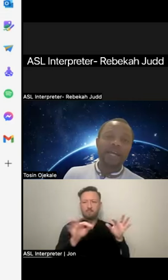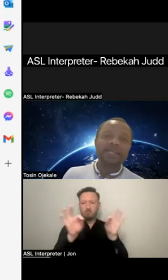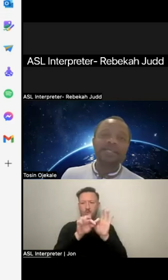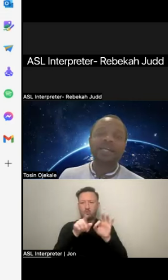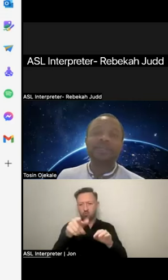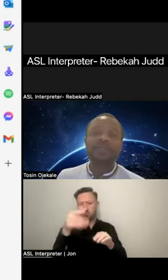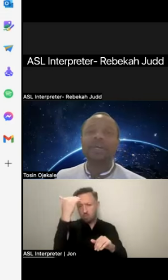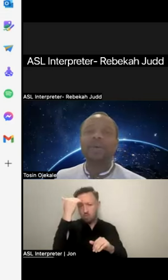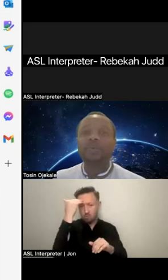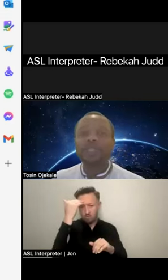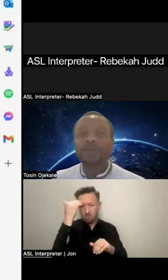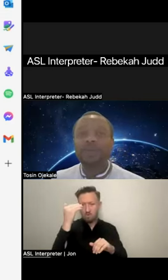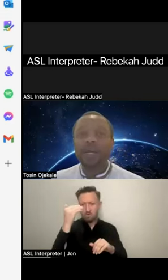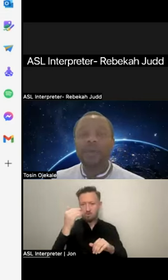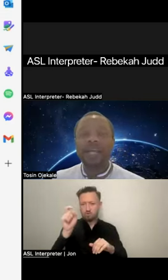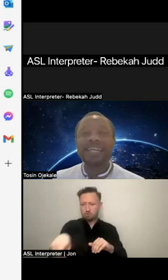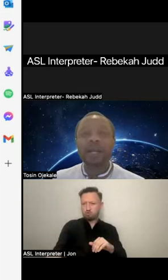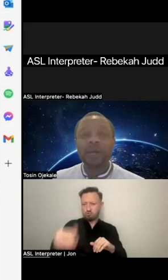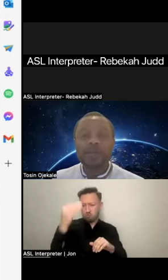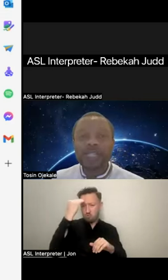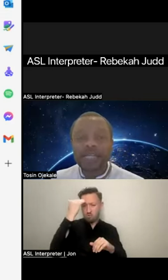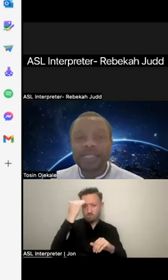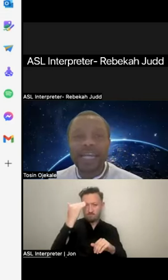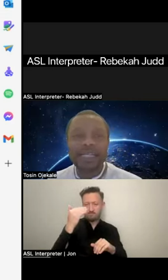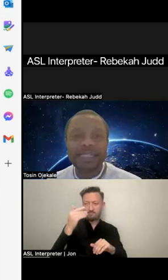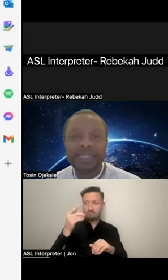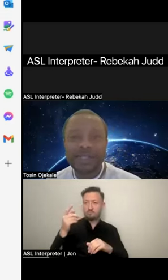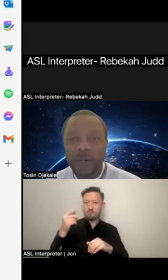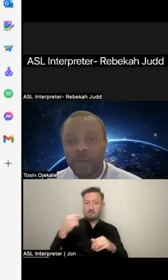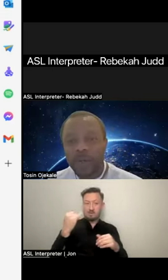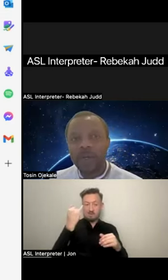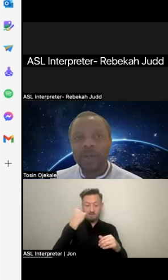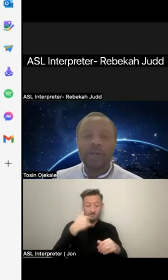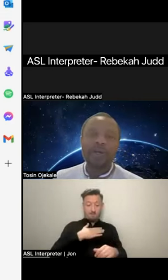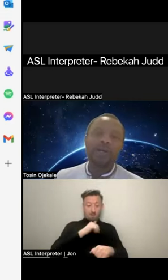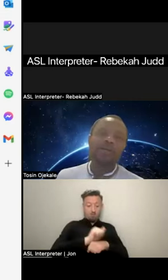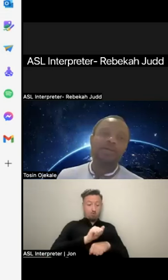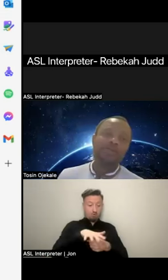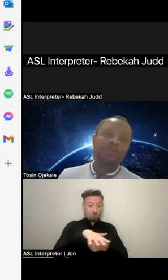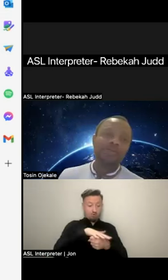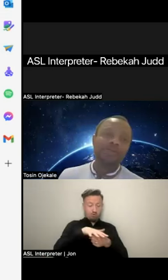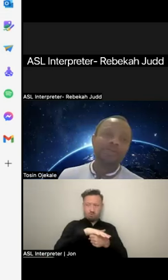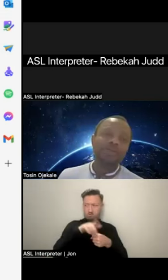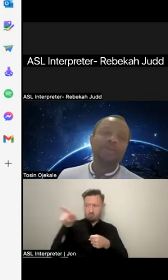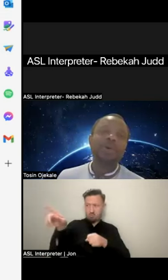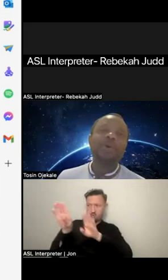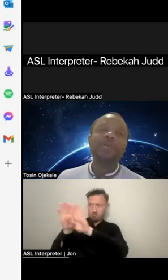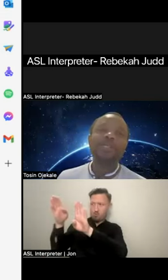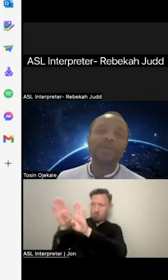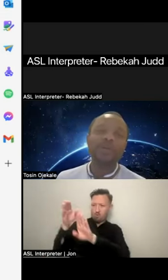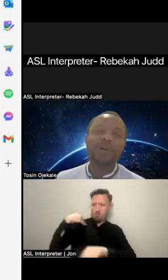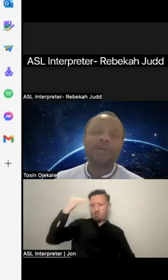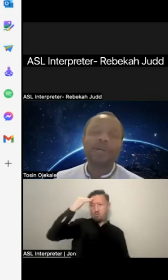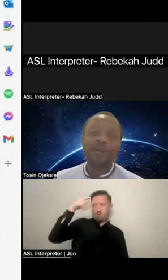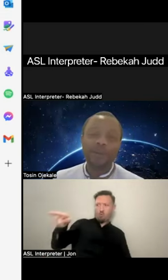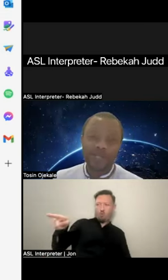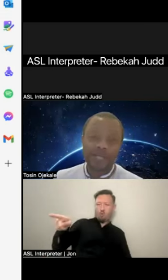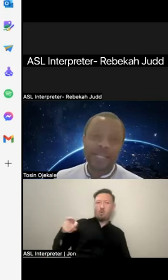fire incidents? Where is the closest exit door to you? So you must always know